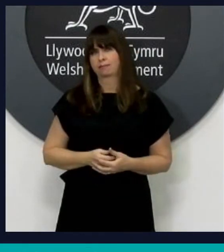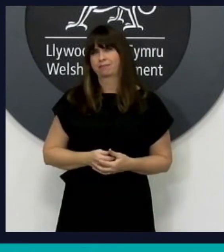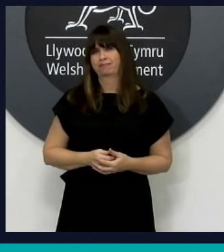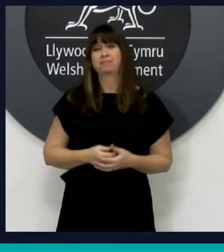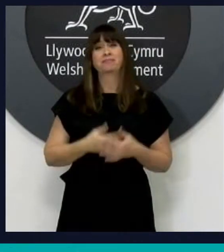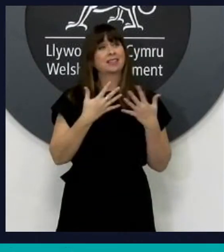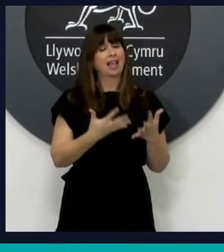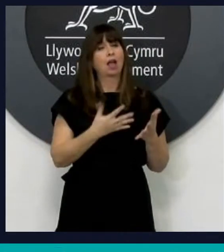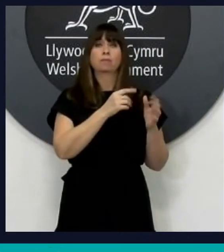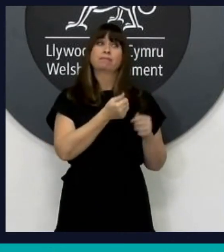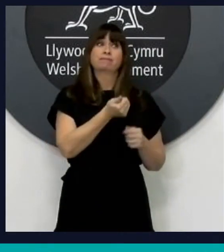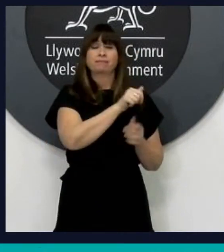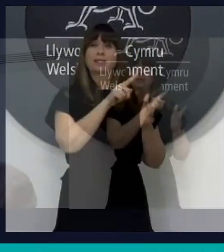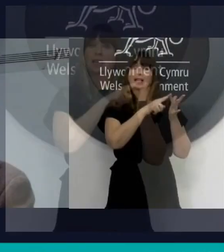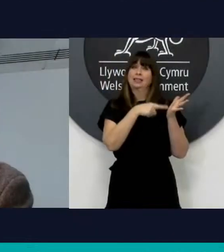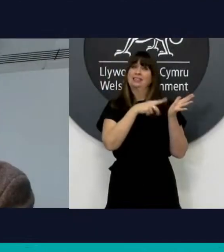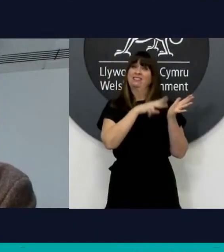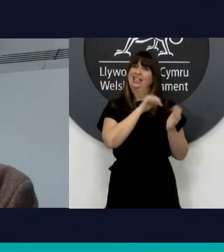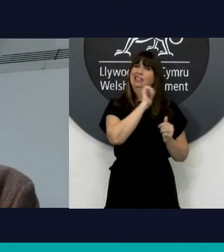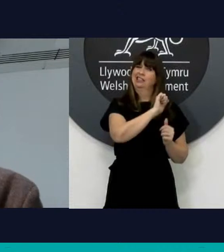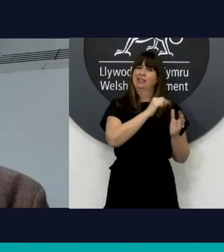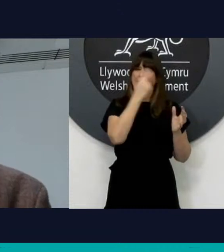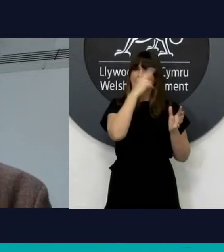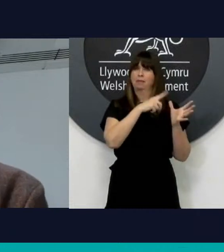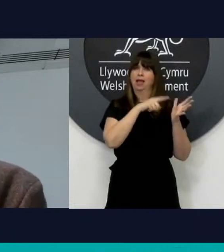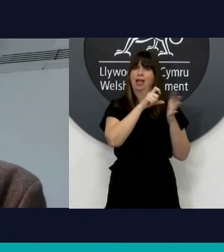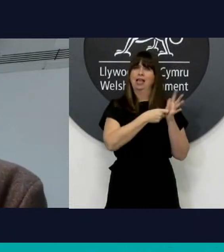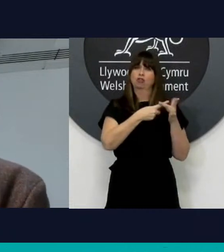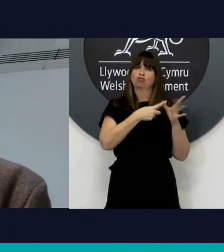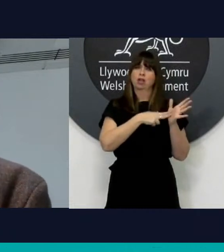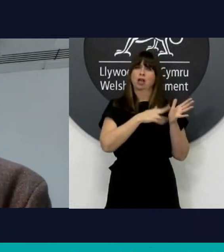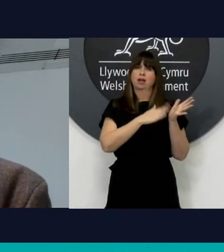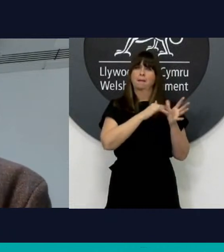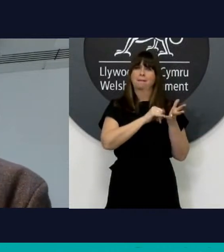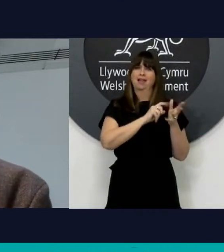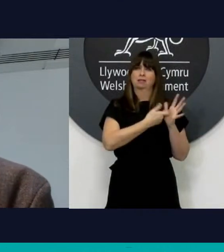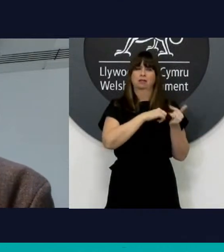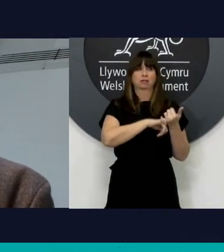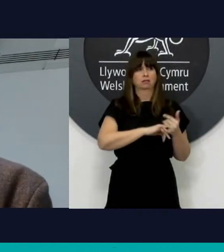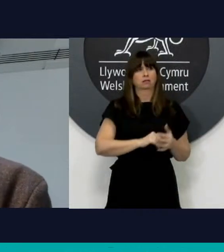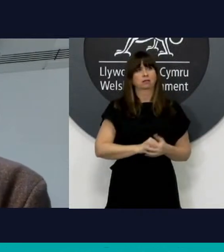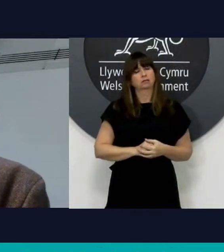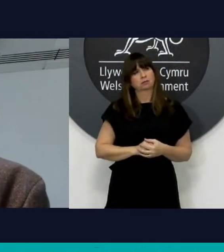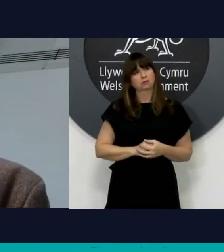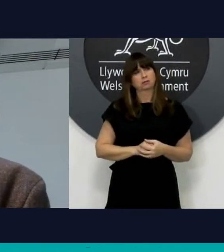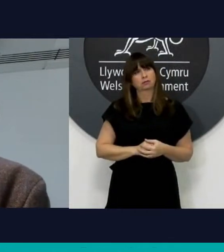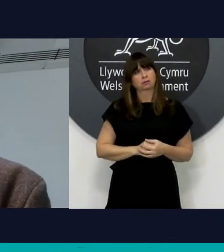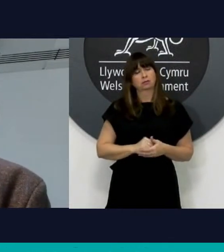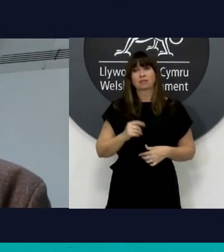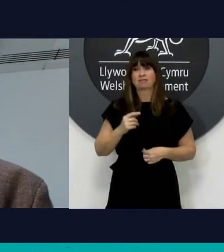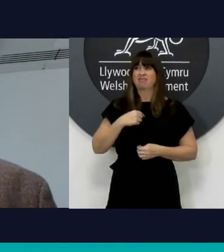Adrian Masters. Thank you, Minister. And I think this is probably a question for both of you. It's